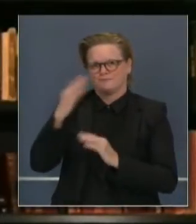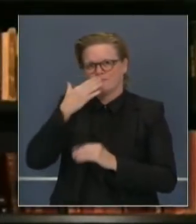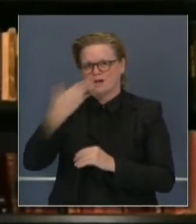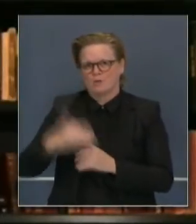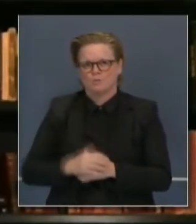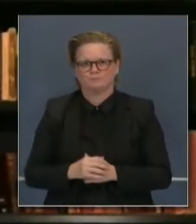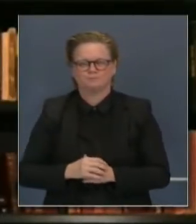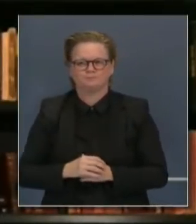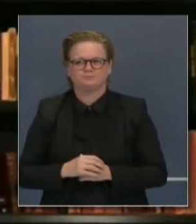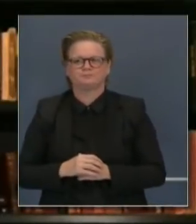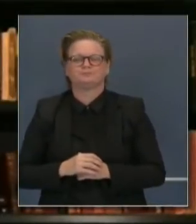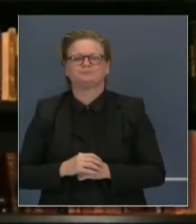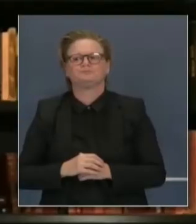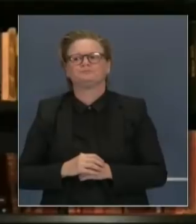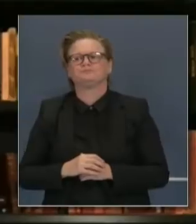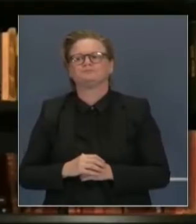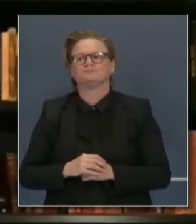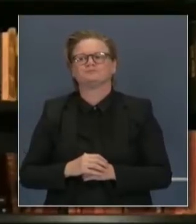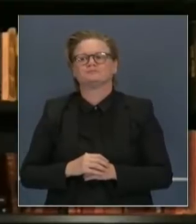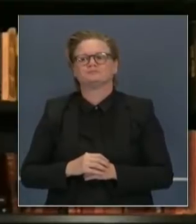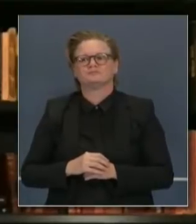Scott Rod, Capital Public Radio.